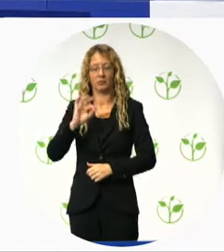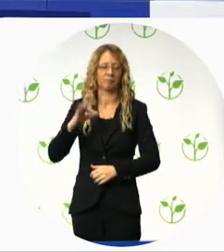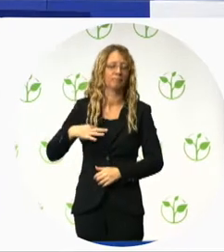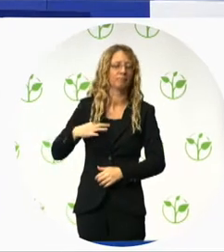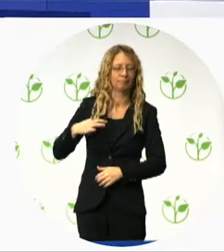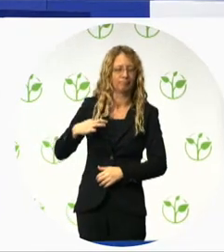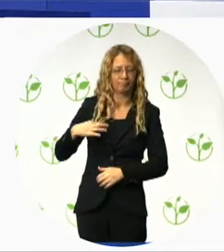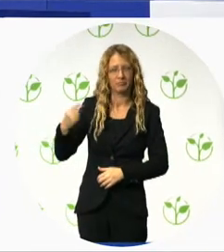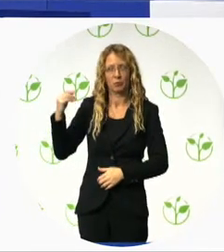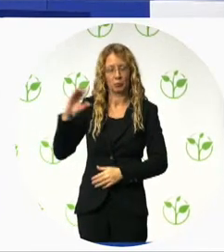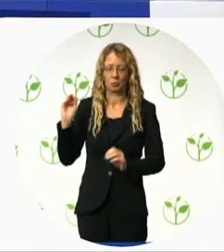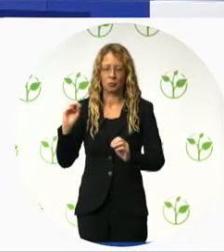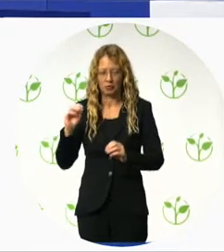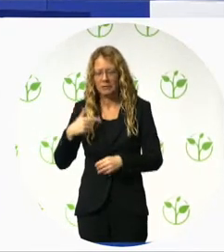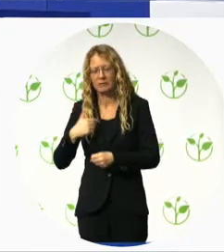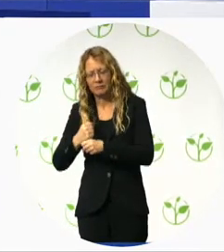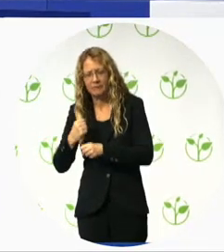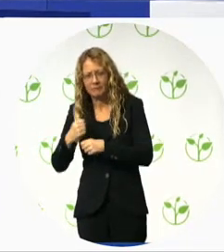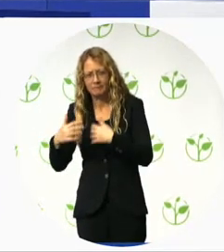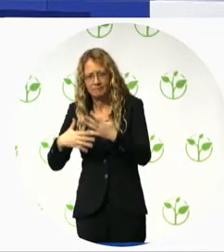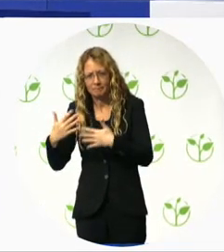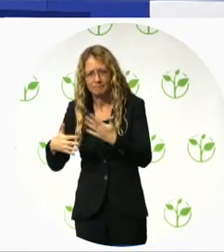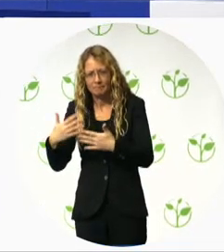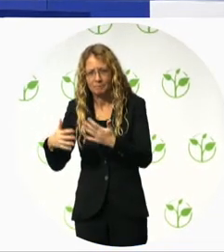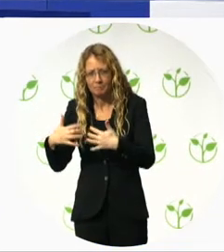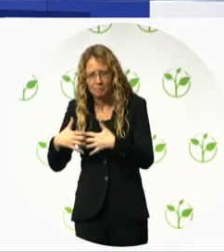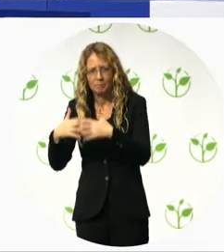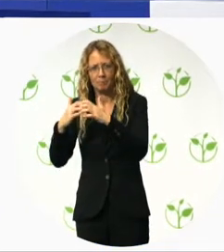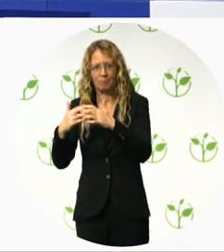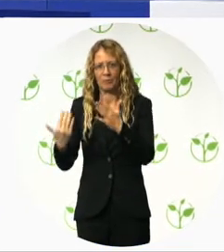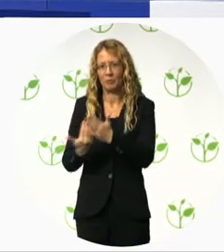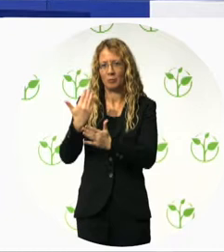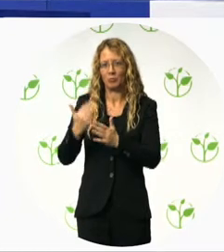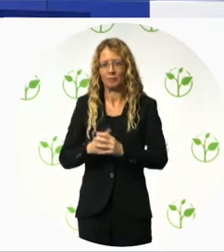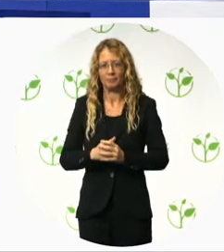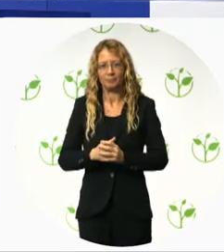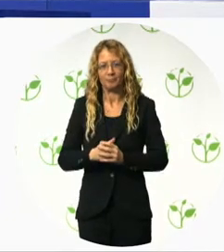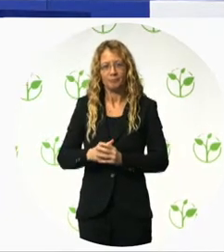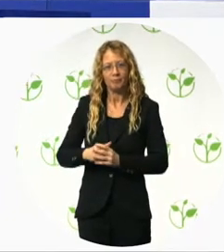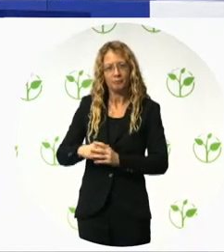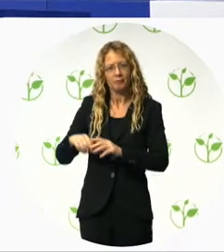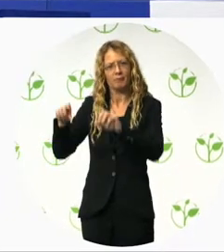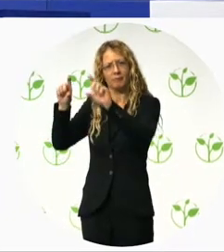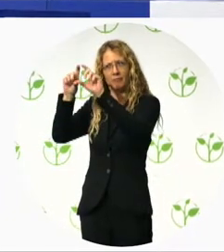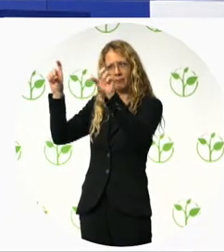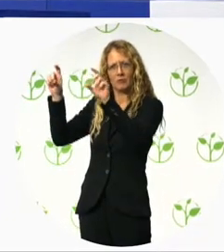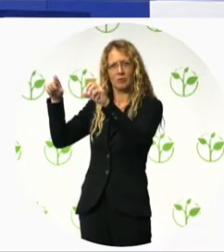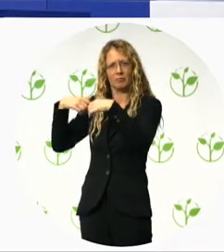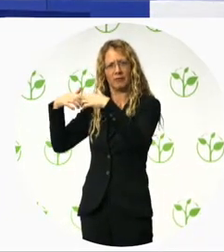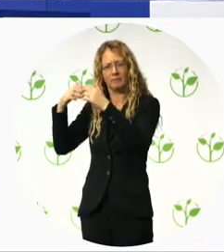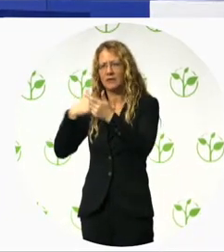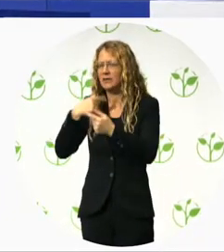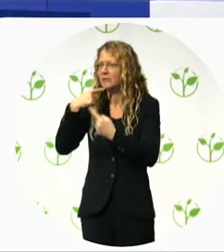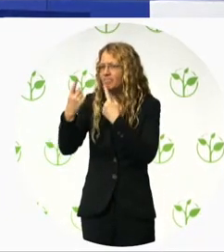some social entrepreneurs, so to get close to the world of social entrepreneurship. So I decided to start with the business